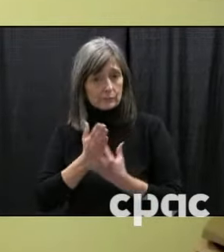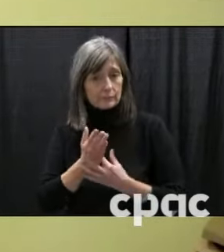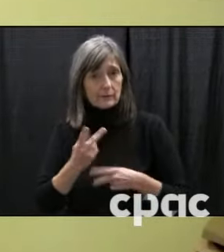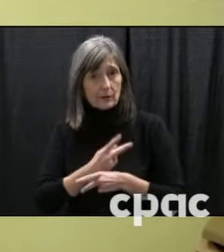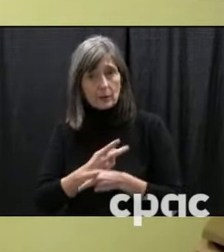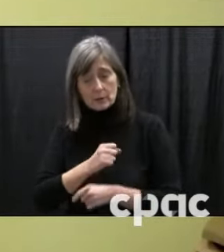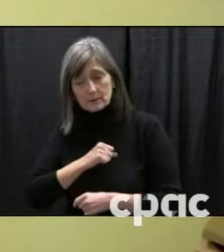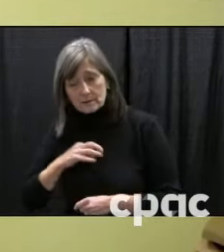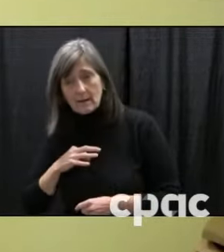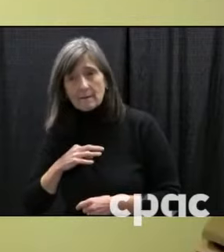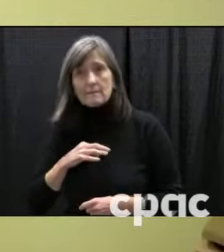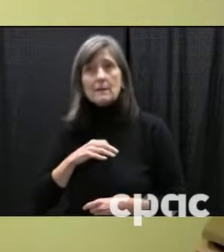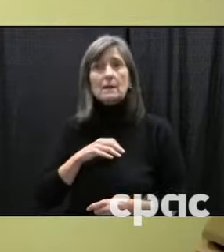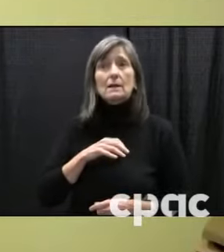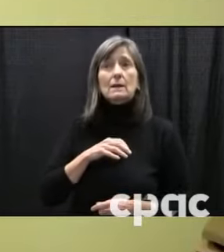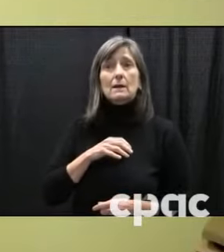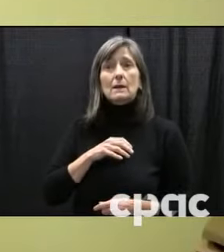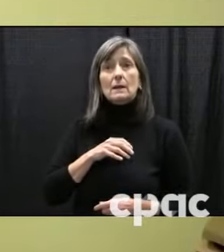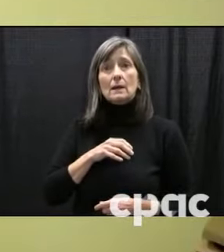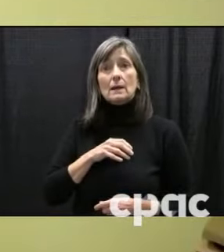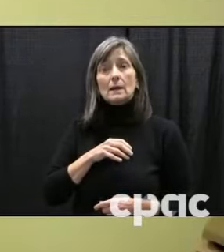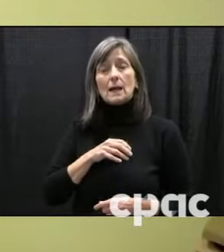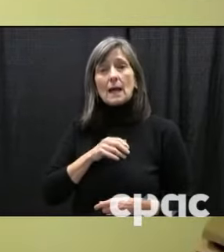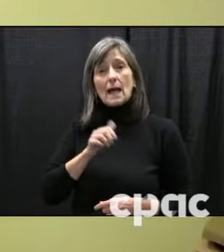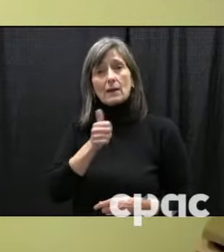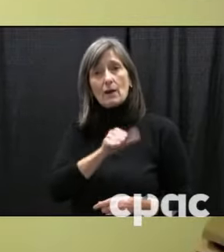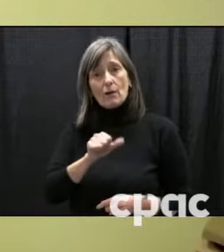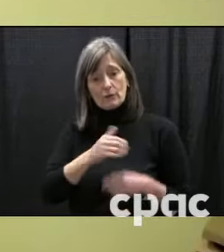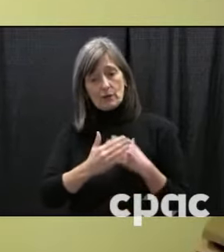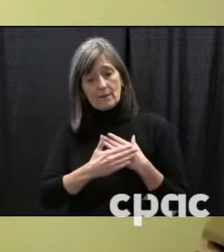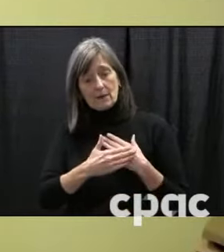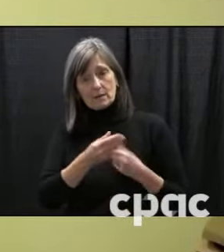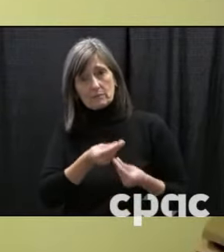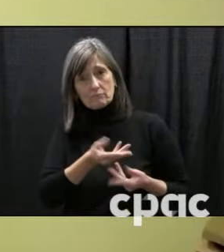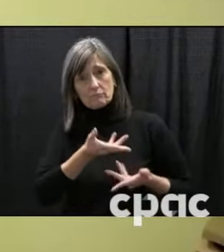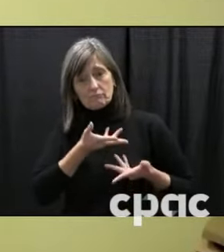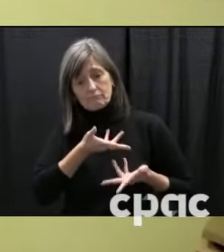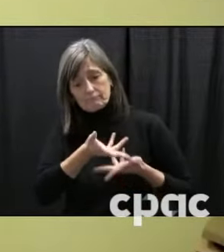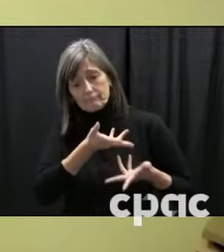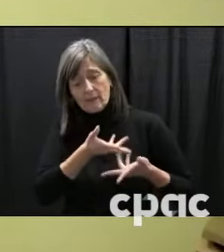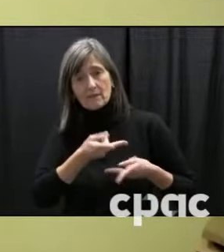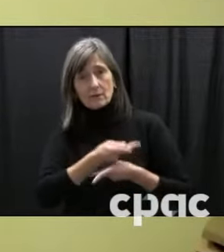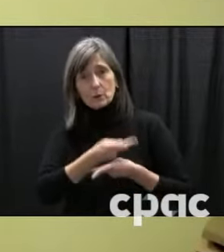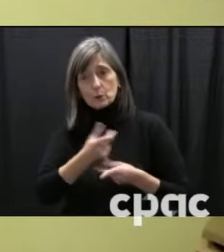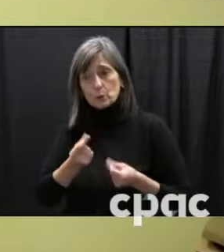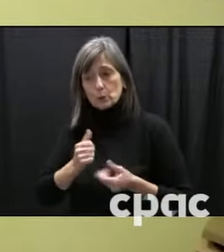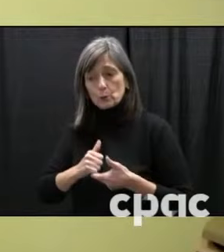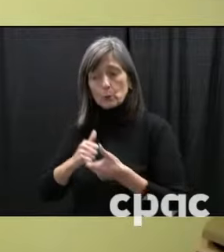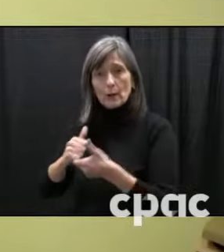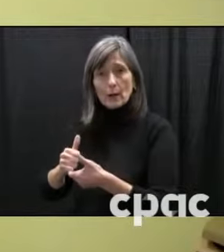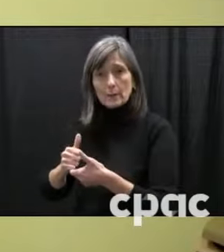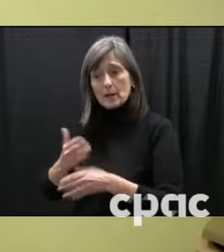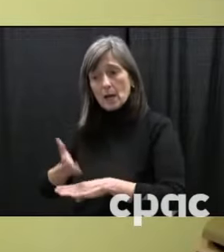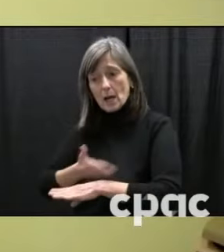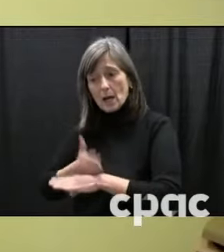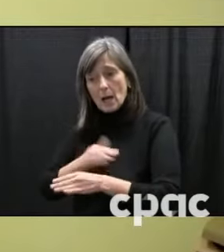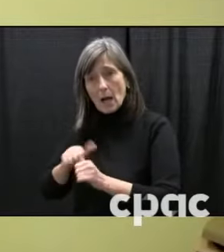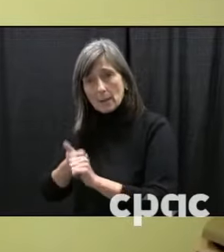staff. As Mr. Diamond outlined, we as well will be working with our staff with regards to updates and providing